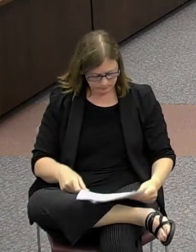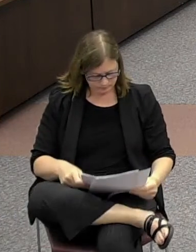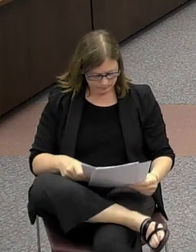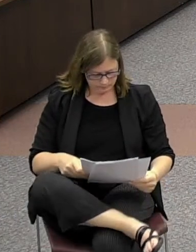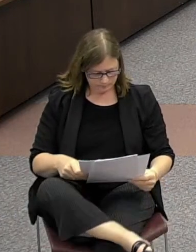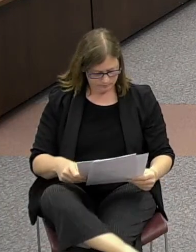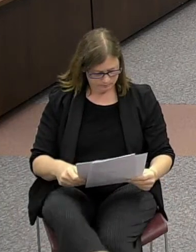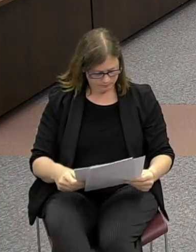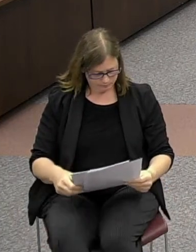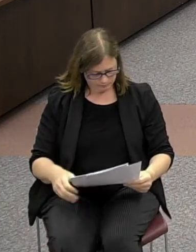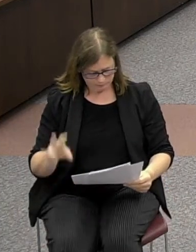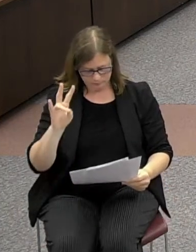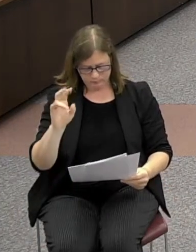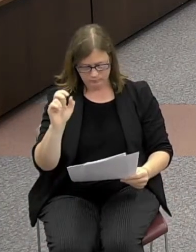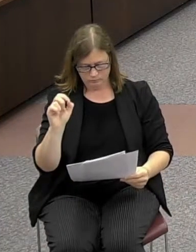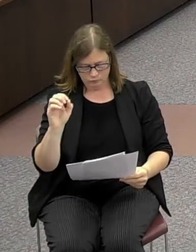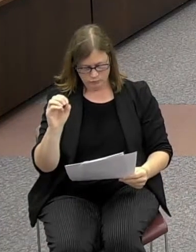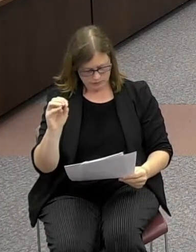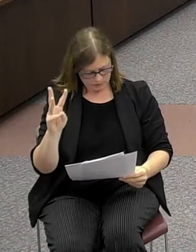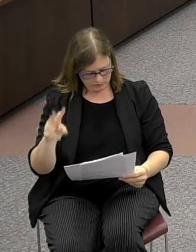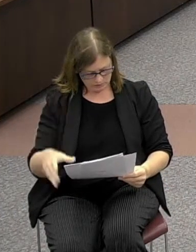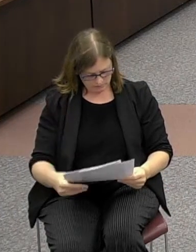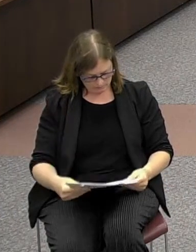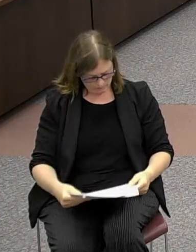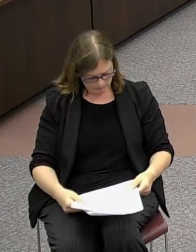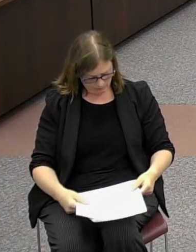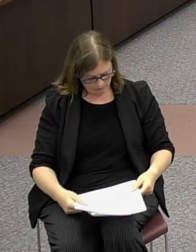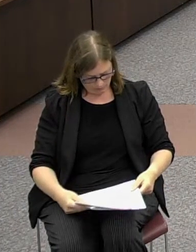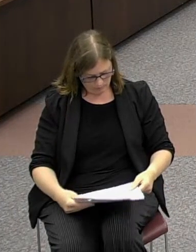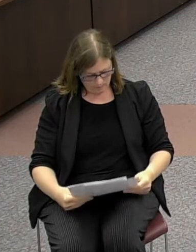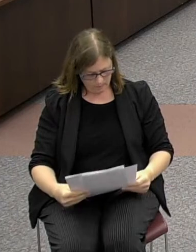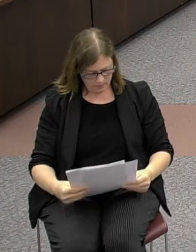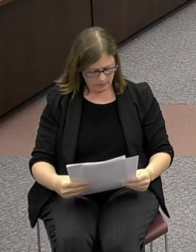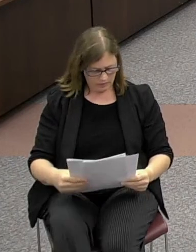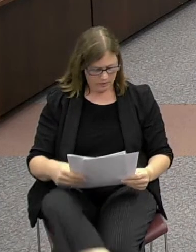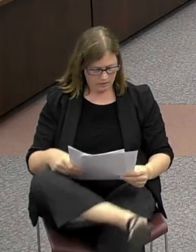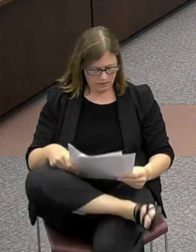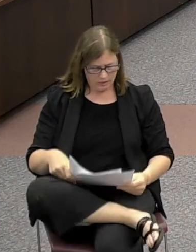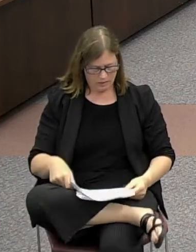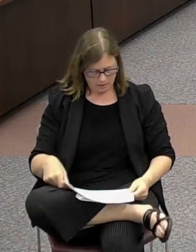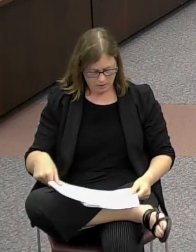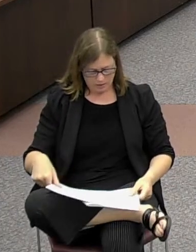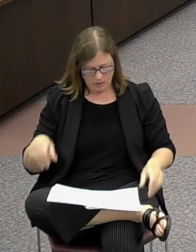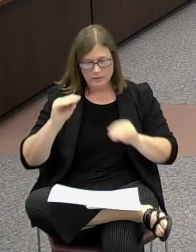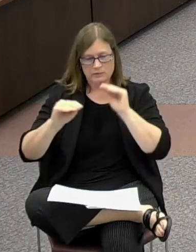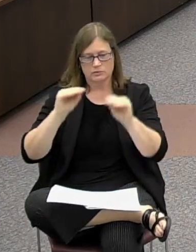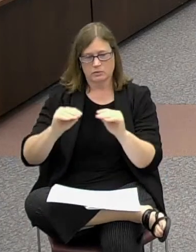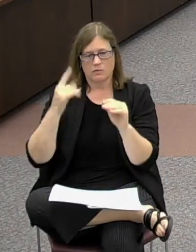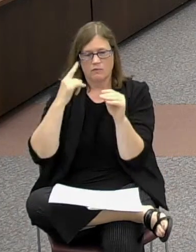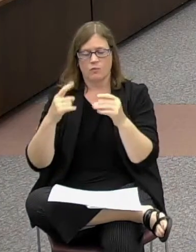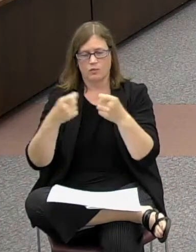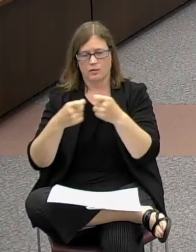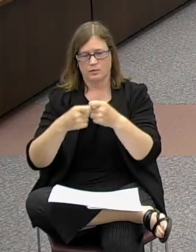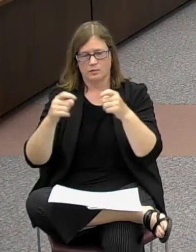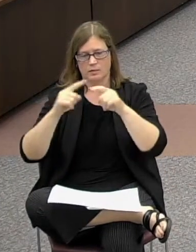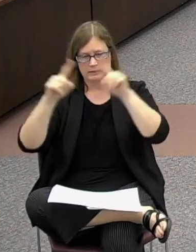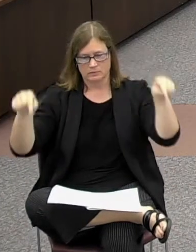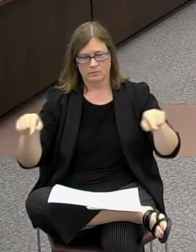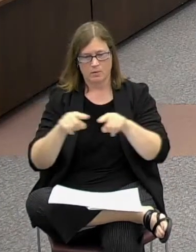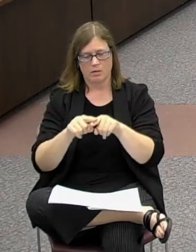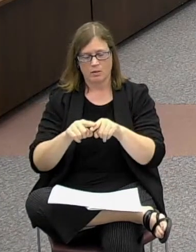Next up is 7.06, approval of the installations as submitted. Eagle Point, the installation of their electronic marquee, and